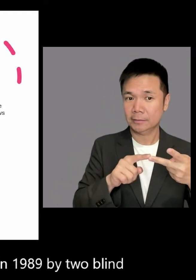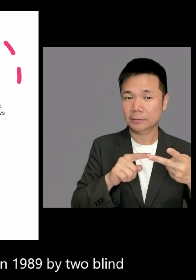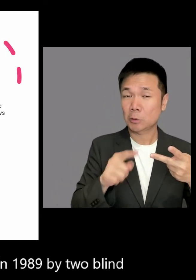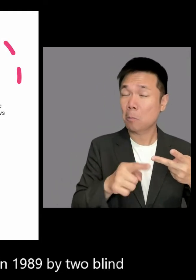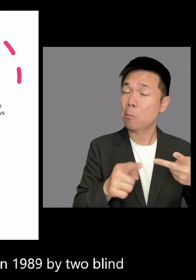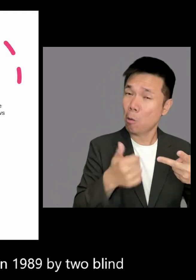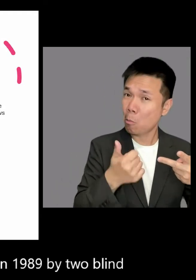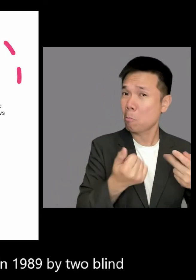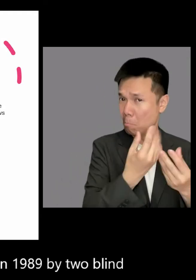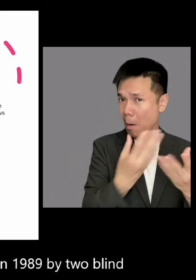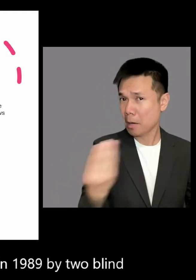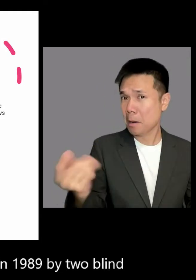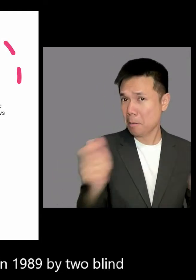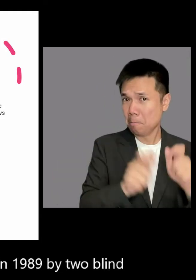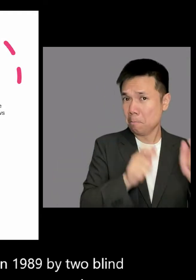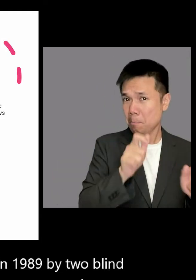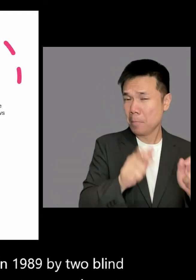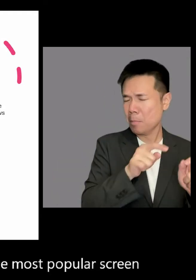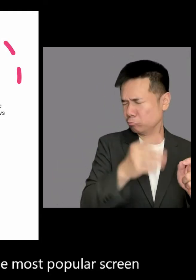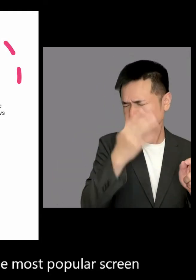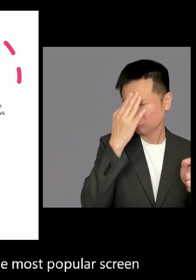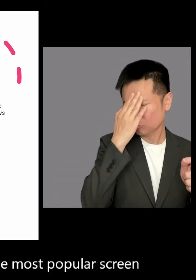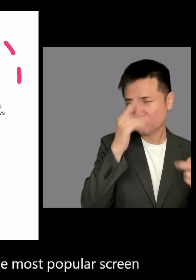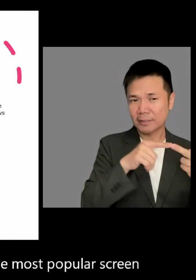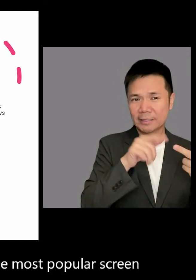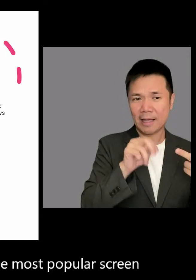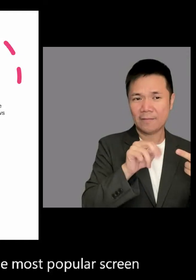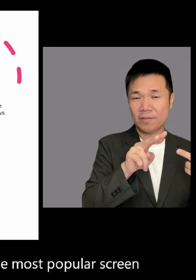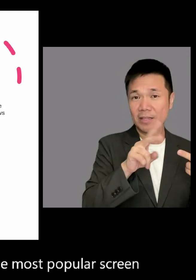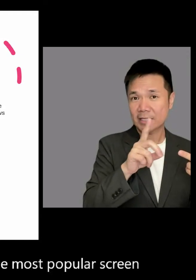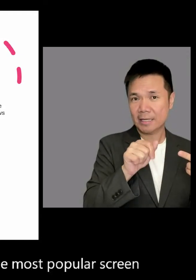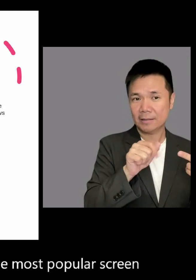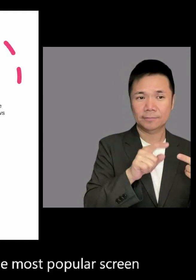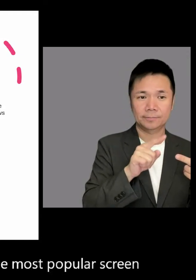popular screen readers in the world.